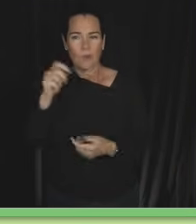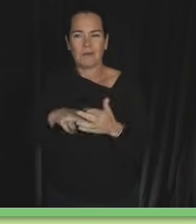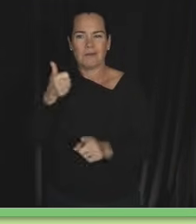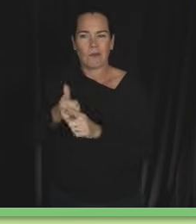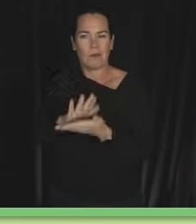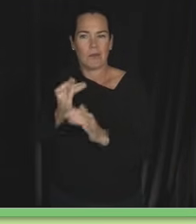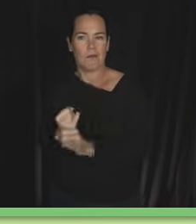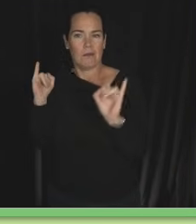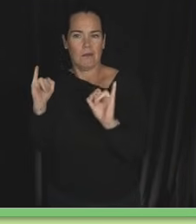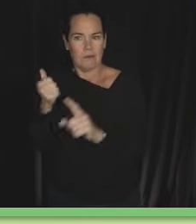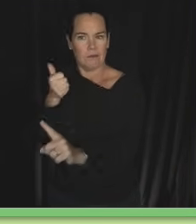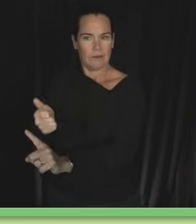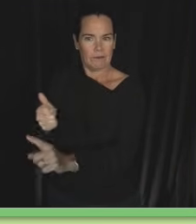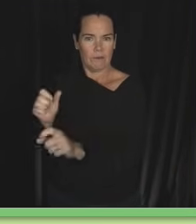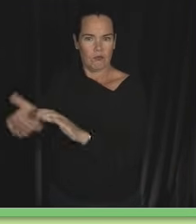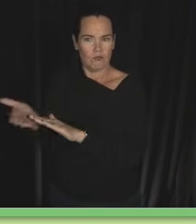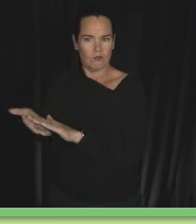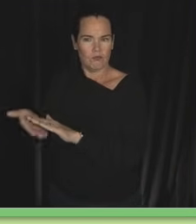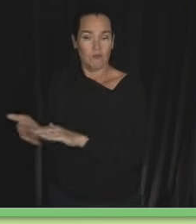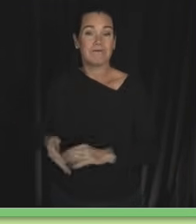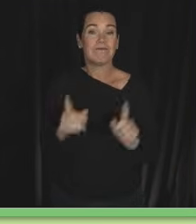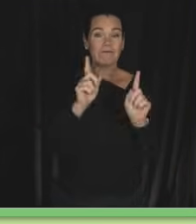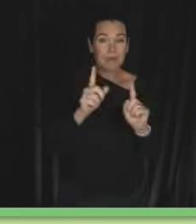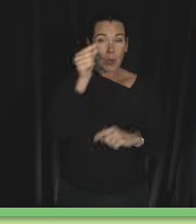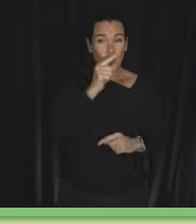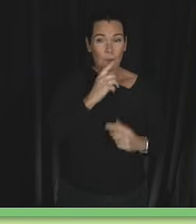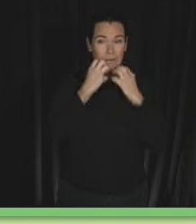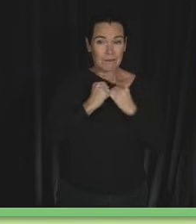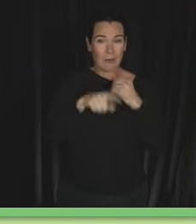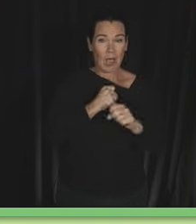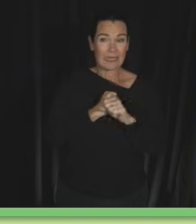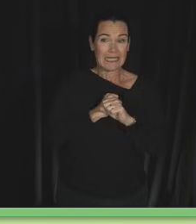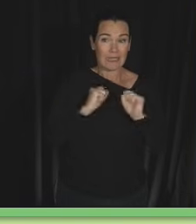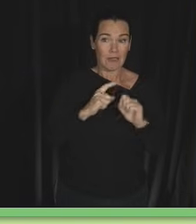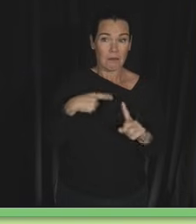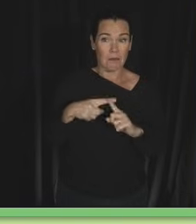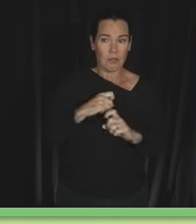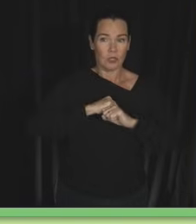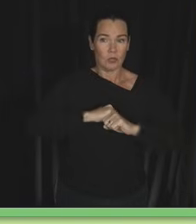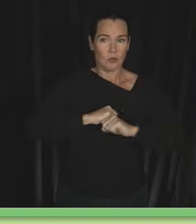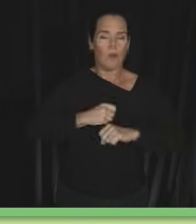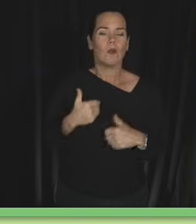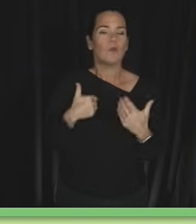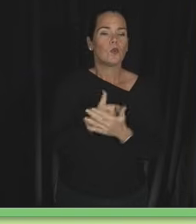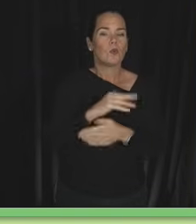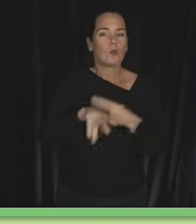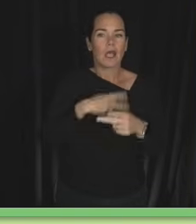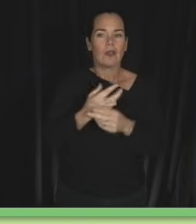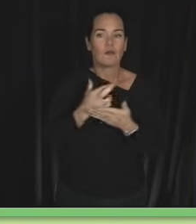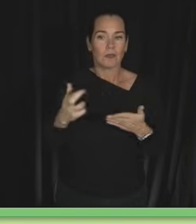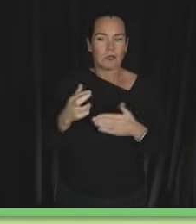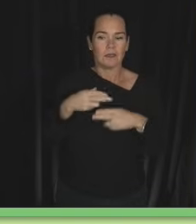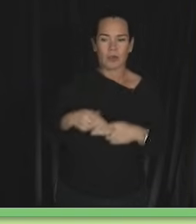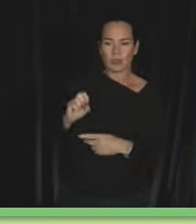we really believe in safety and security, and so I'm happy to announce there's a new resource type in Kubernetes under